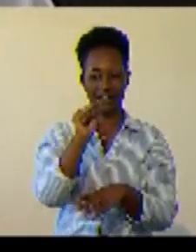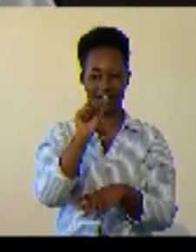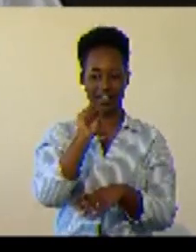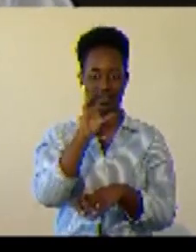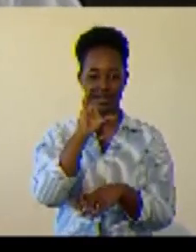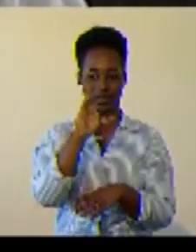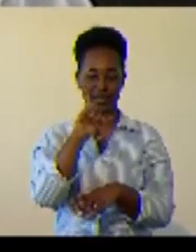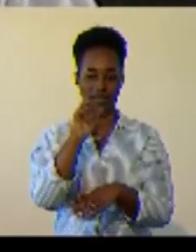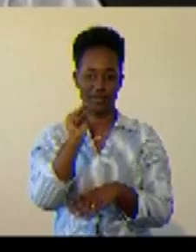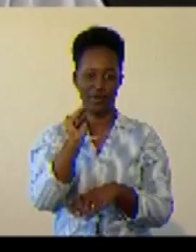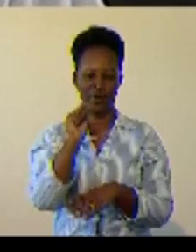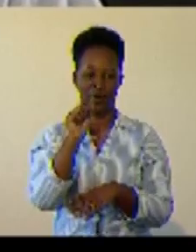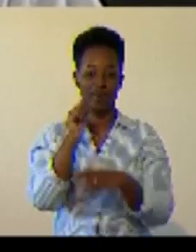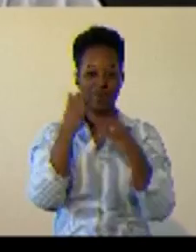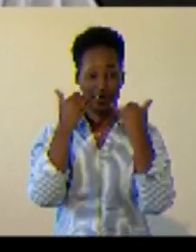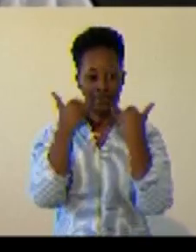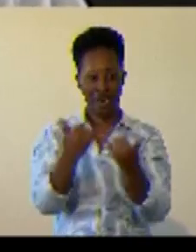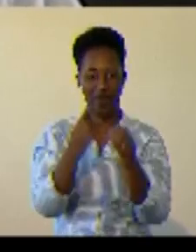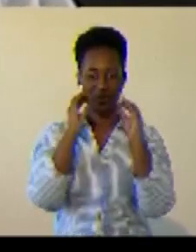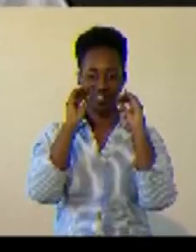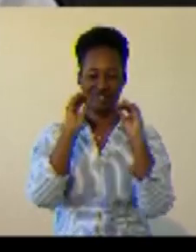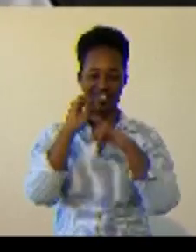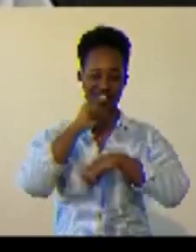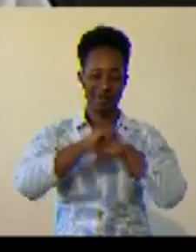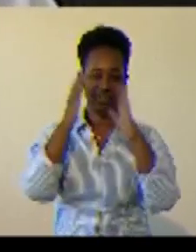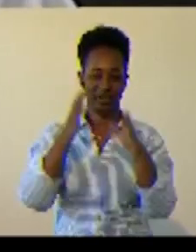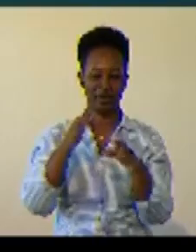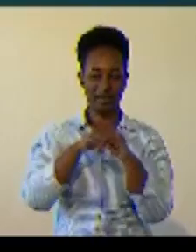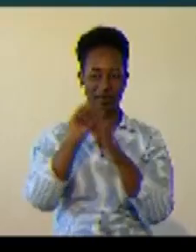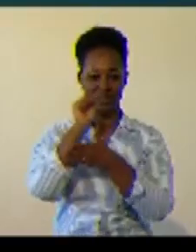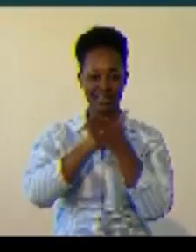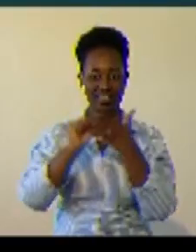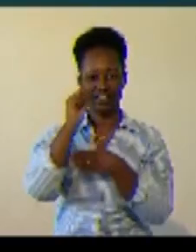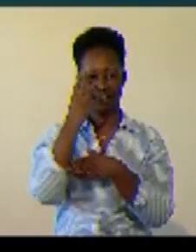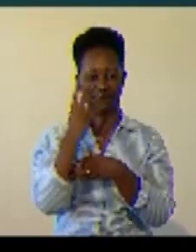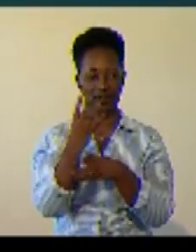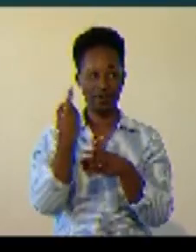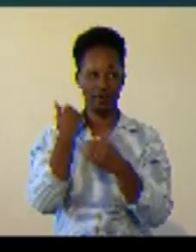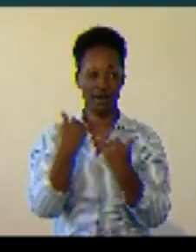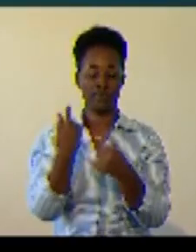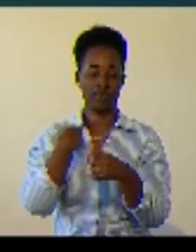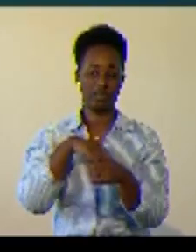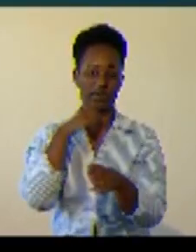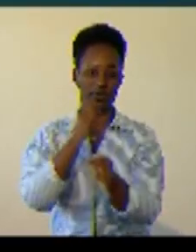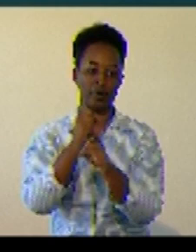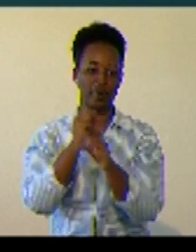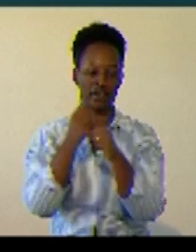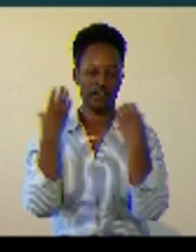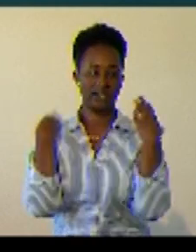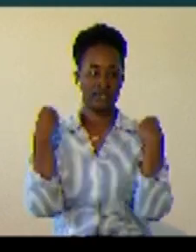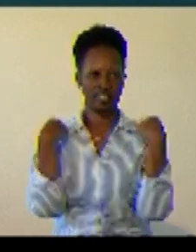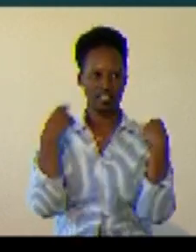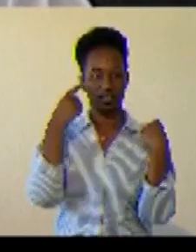with senior 4 students, and we will be working out the exercises for